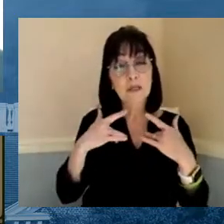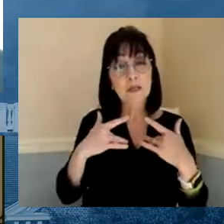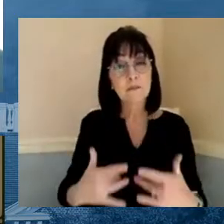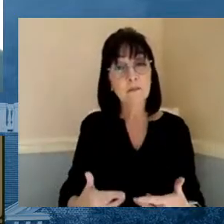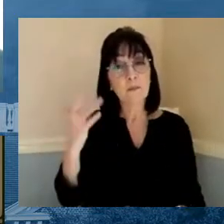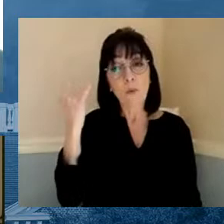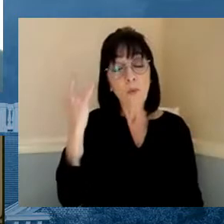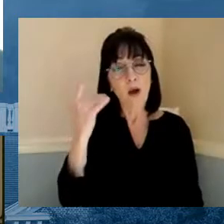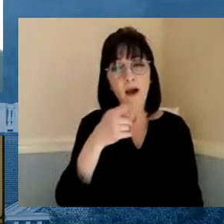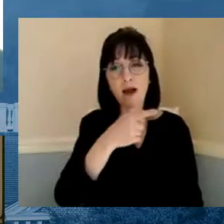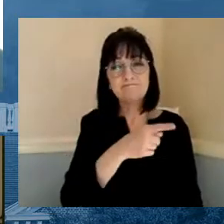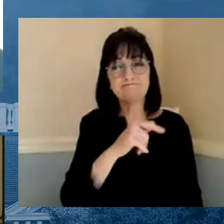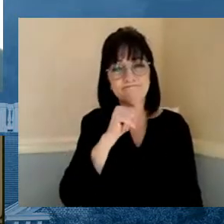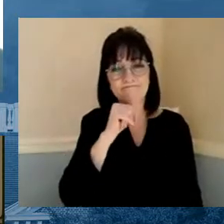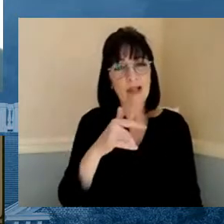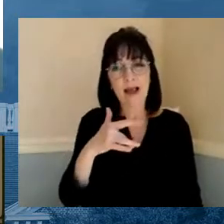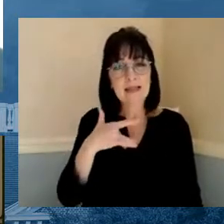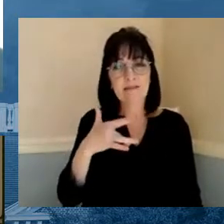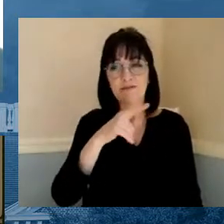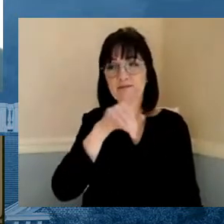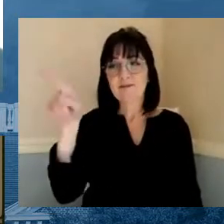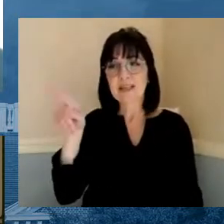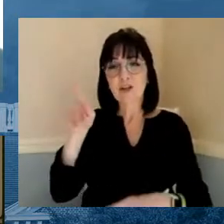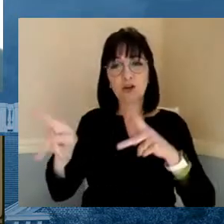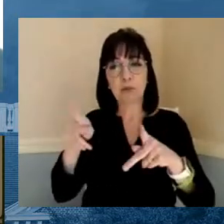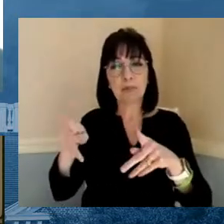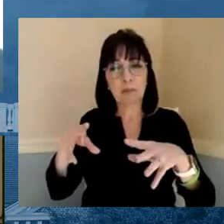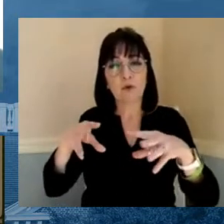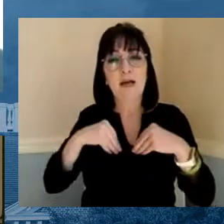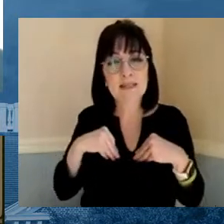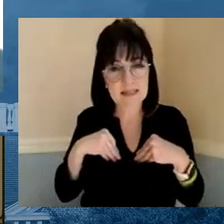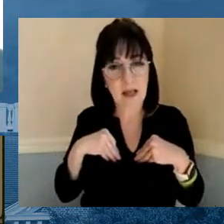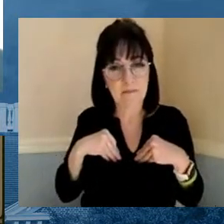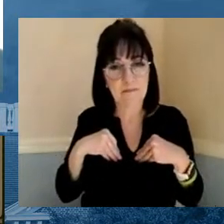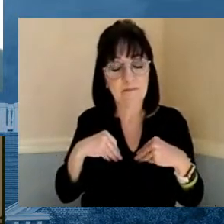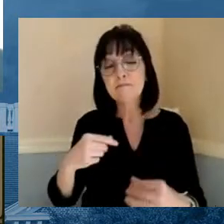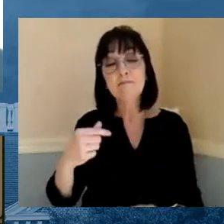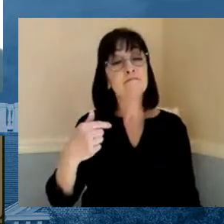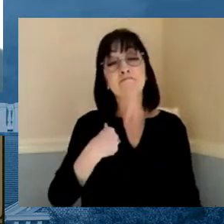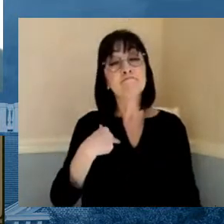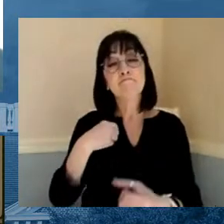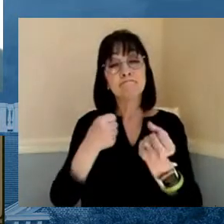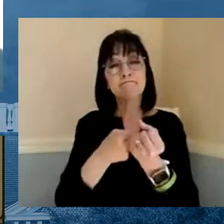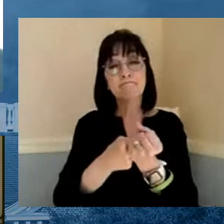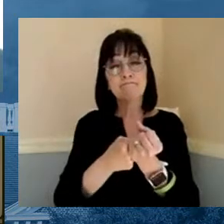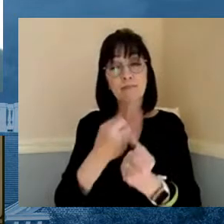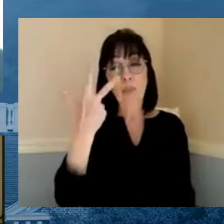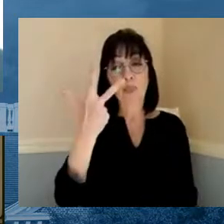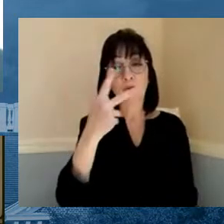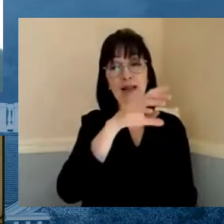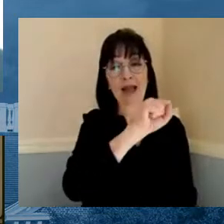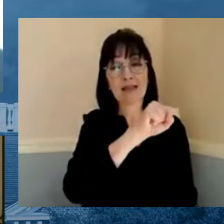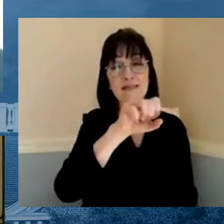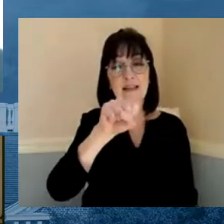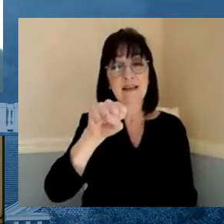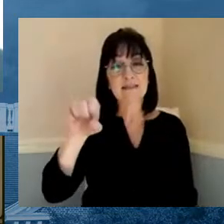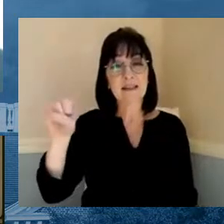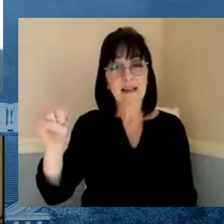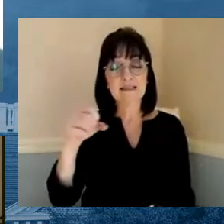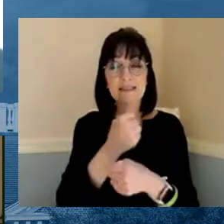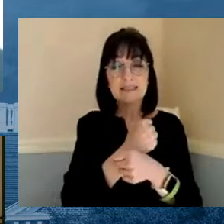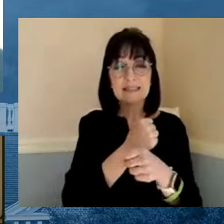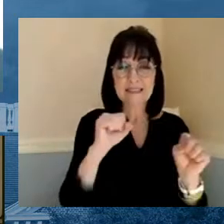Here I believe in the 3 S's. It's called safe, shades, and sane. Safe is